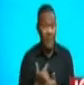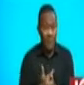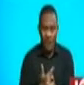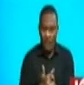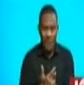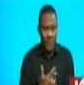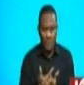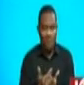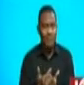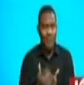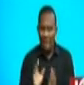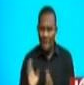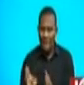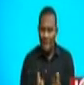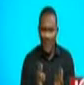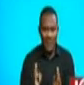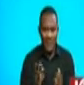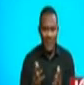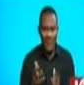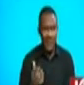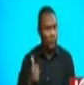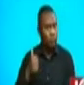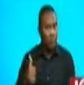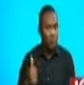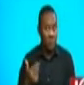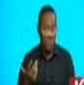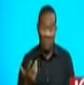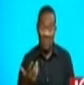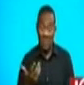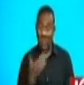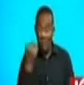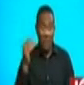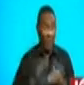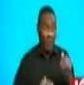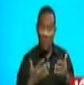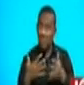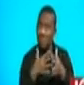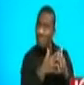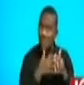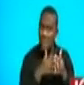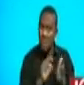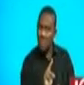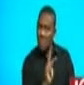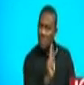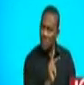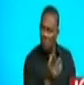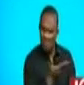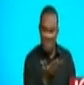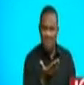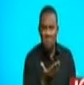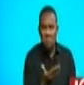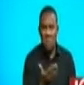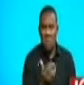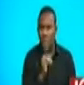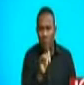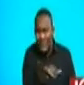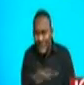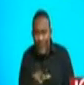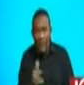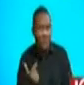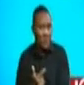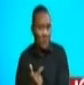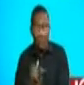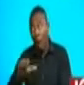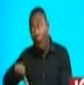what even the most advanced countries such as the US and the UK are not doing, and in fact many other African